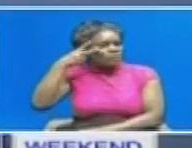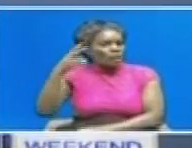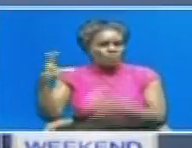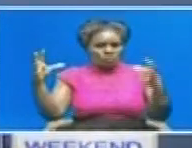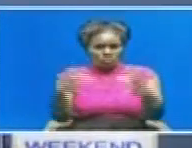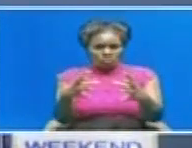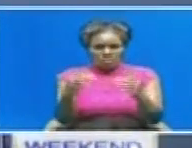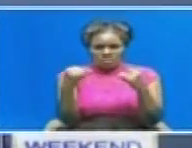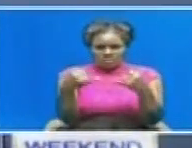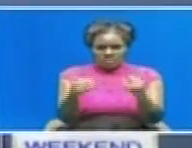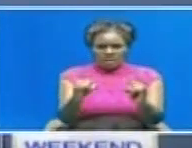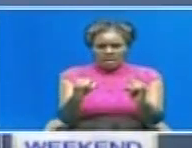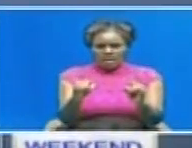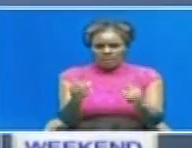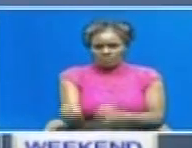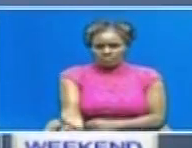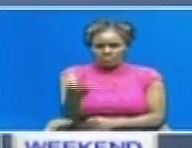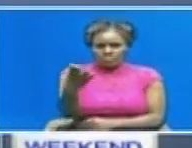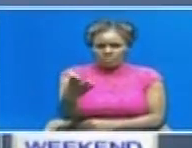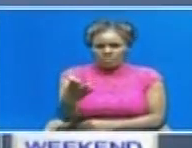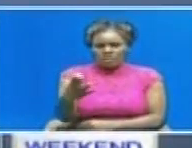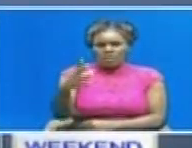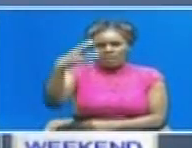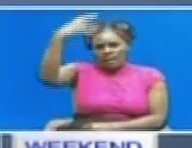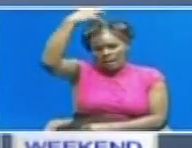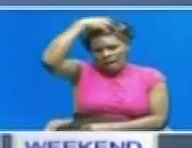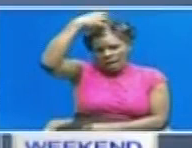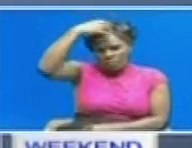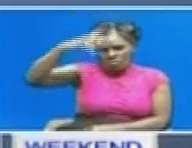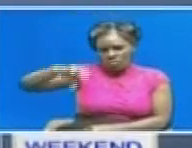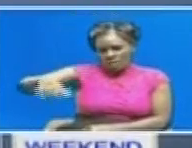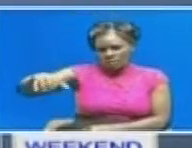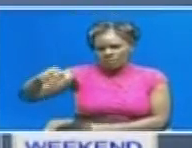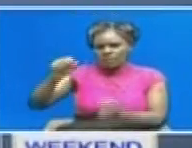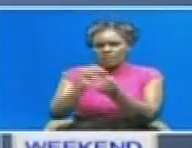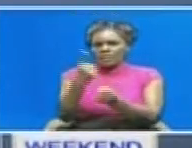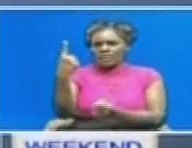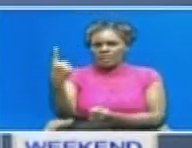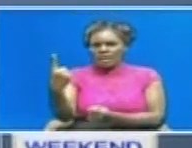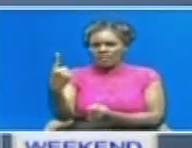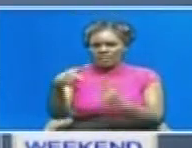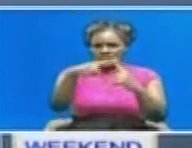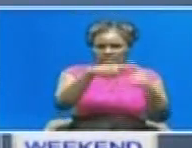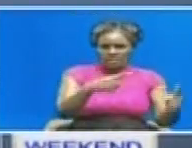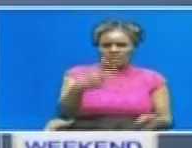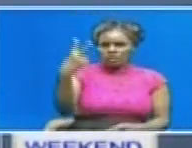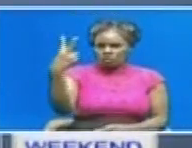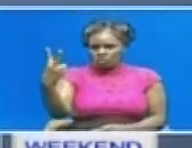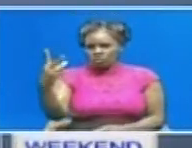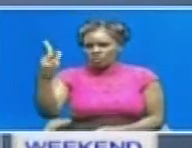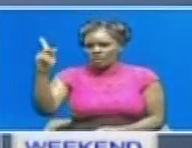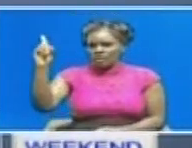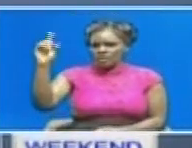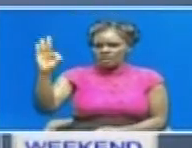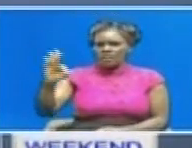militiamen attempted to ambush a KDF camp in Baure in Lamu County. 11 of them were neutralized, while 2 KDF soldiers died in a